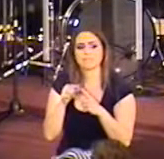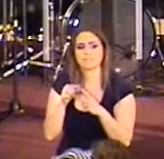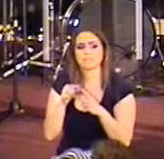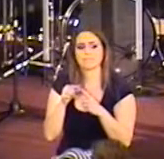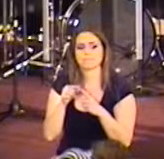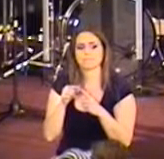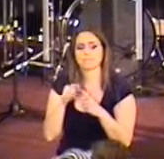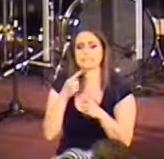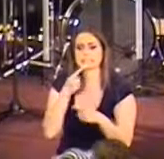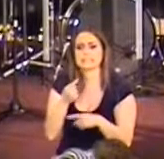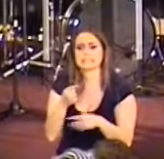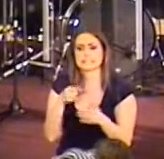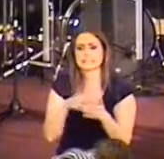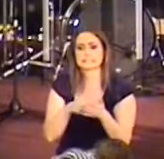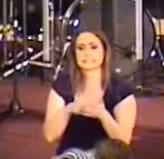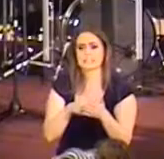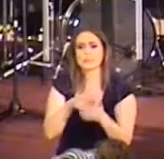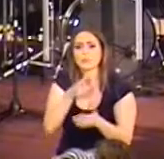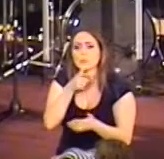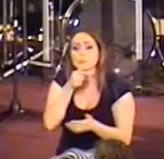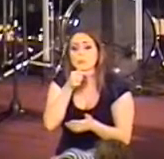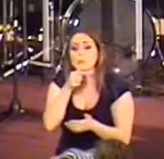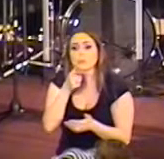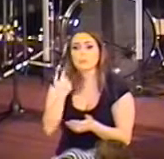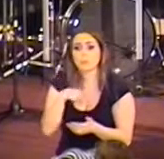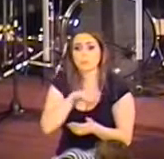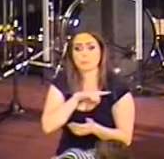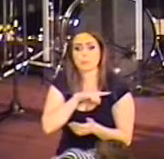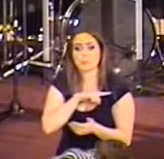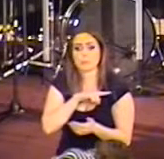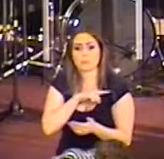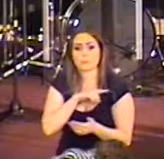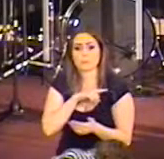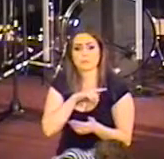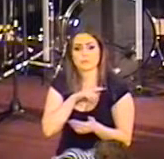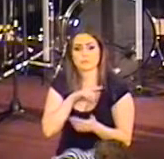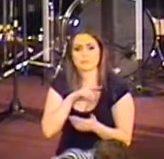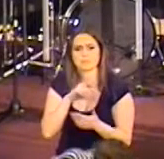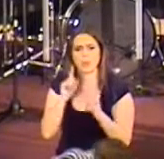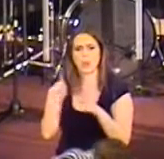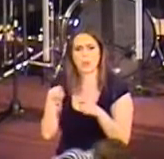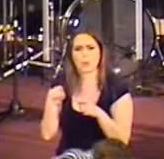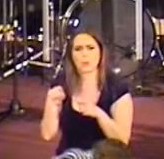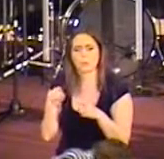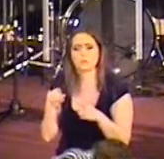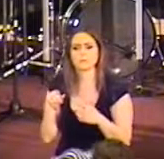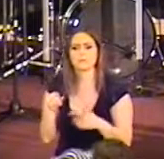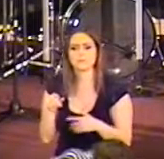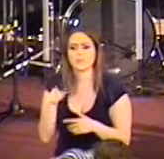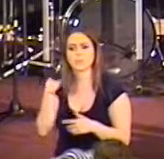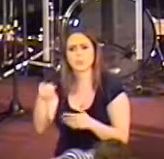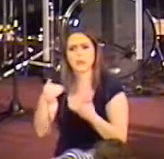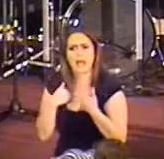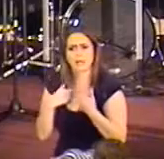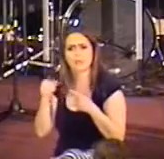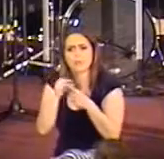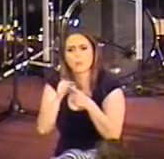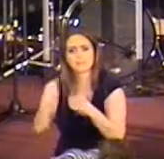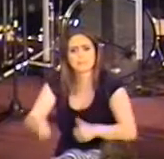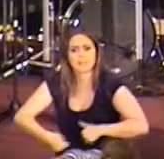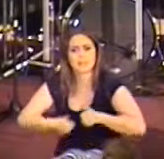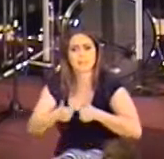says. To whom shall we go? You have the words of life. A whole